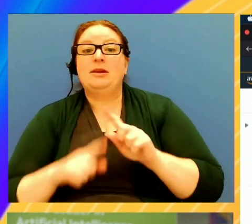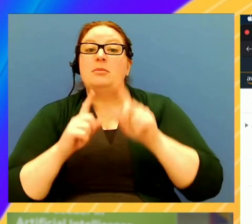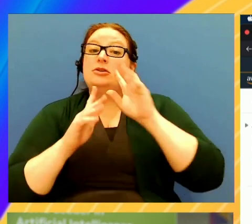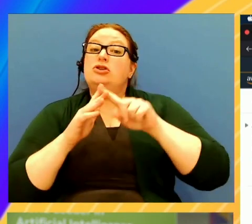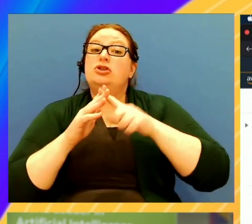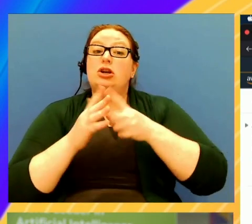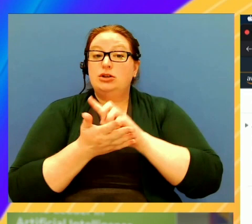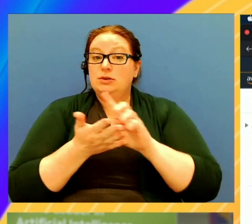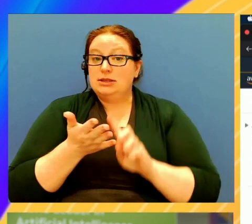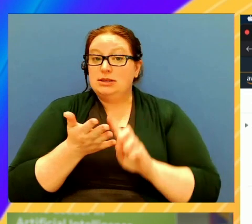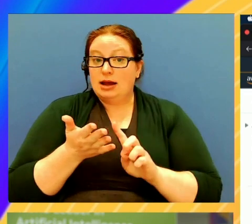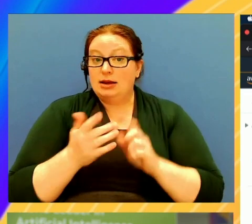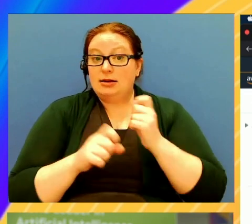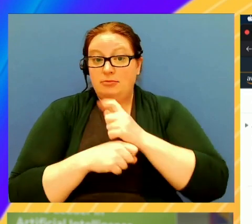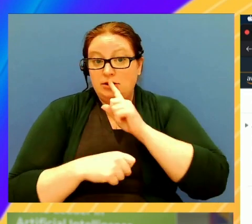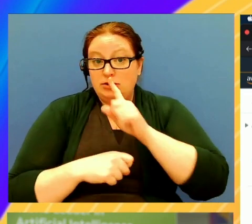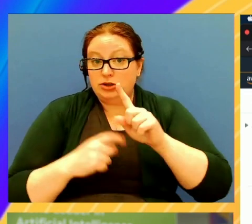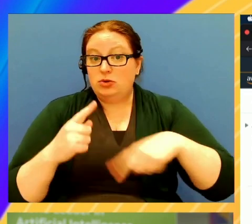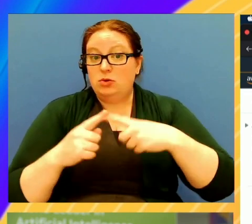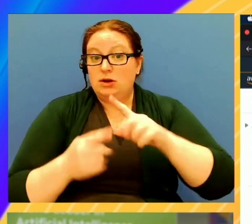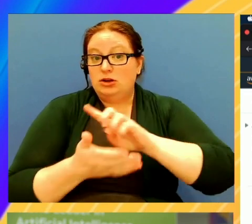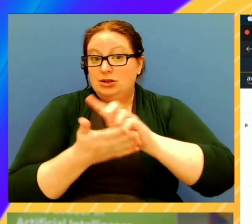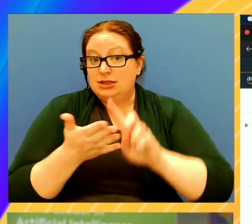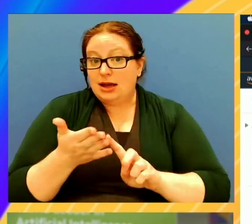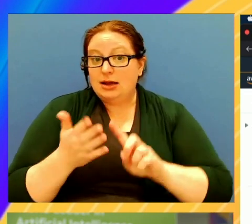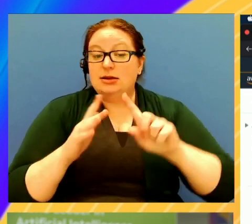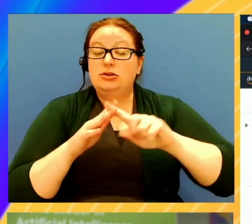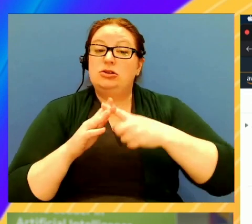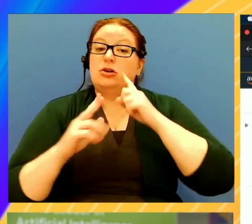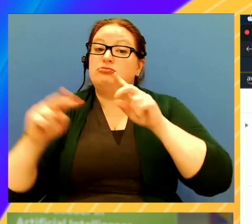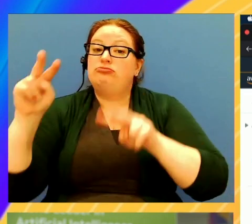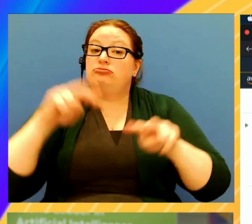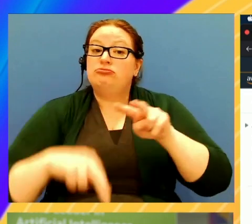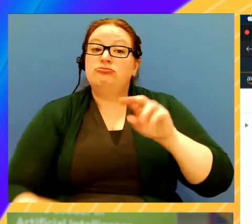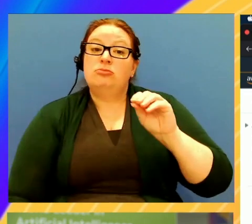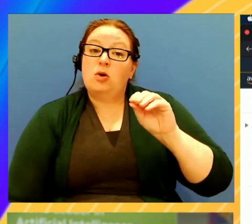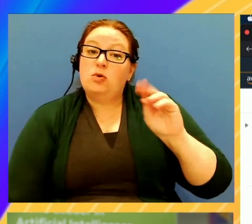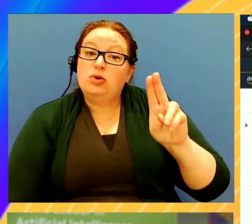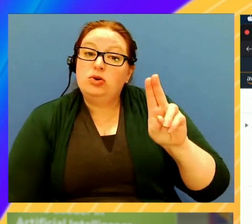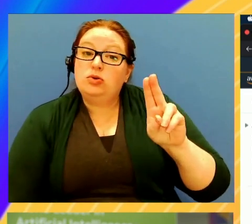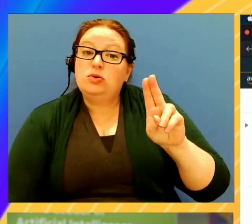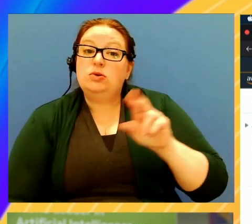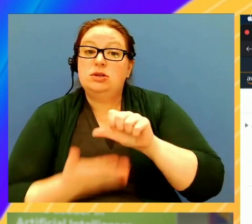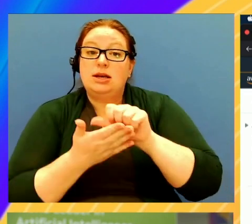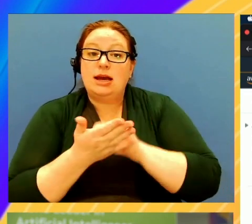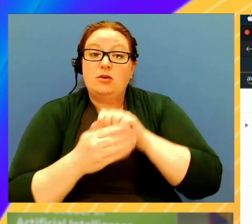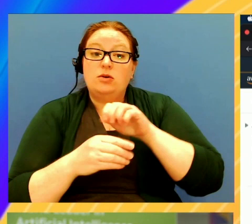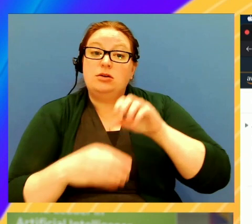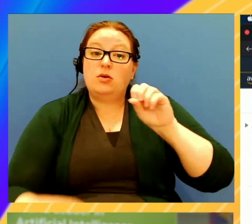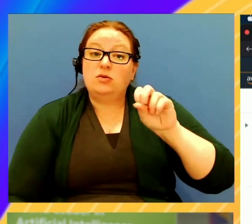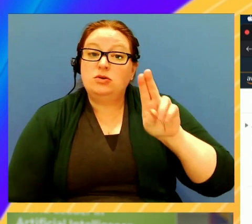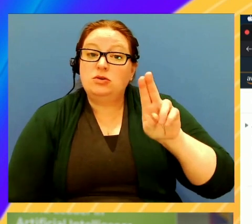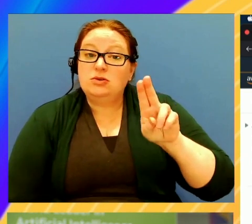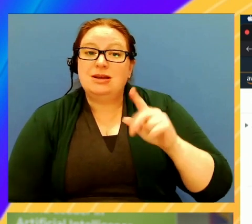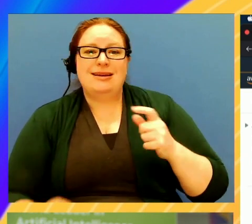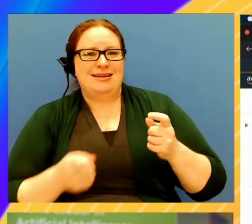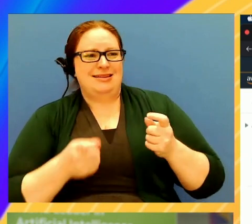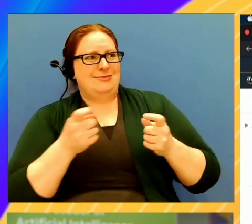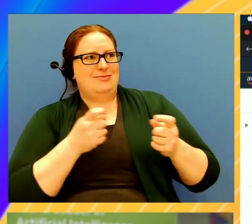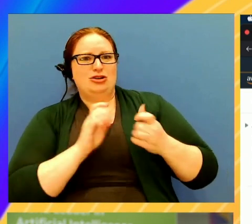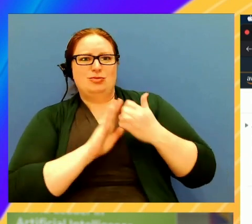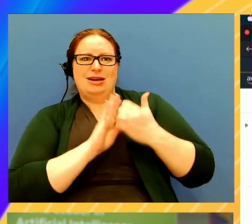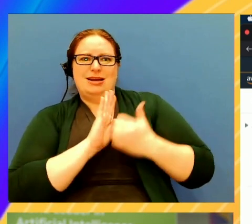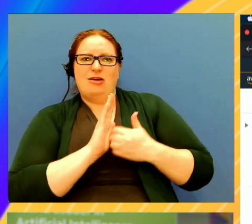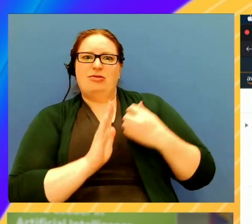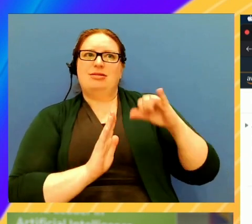one, when you design that, when you start looking at the OUs and the accounts that are in that OU, the management account is one of those accounts that's not affected by